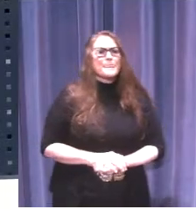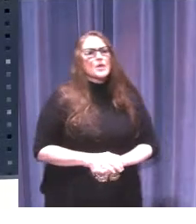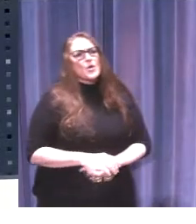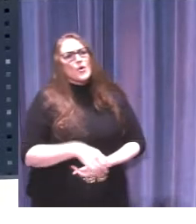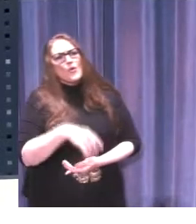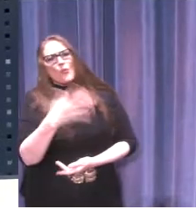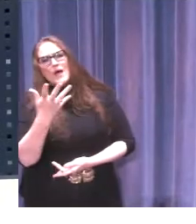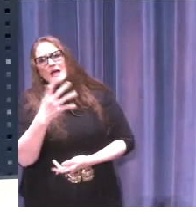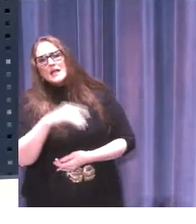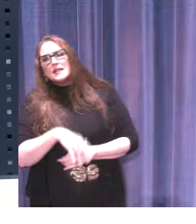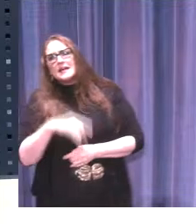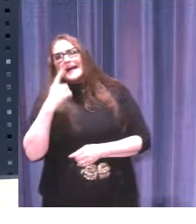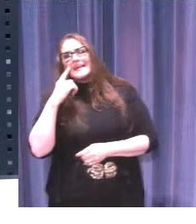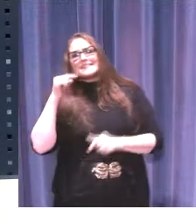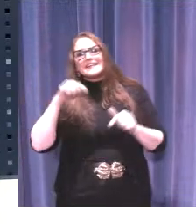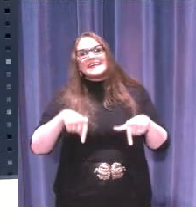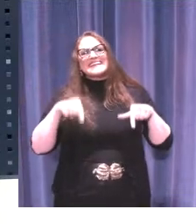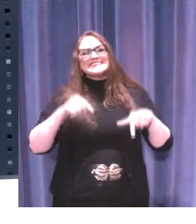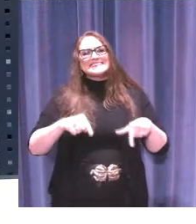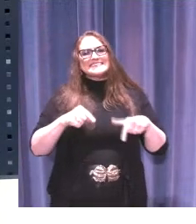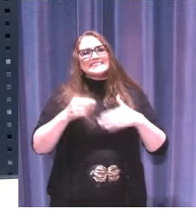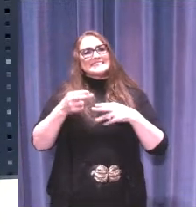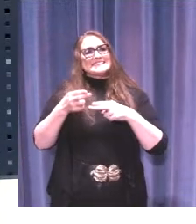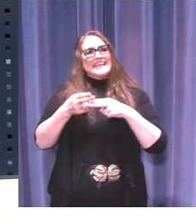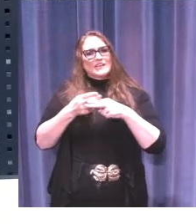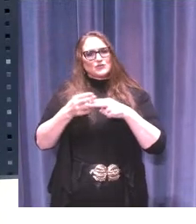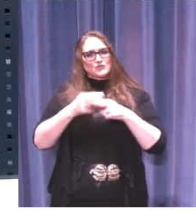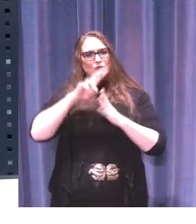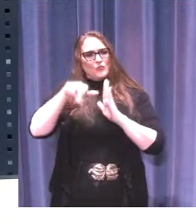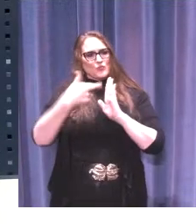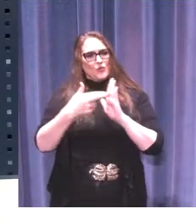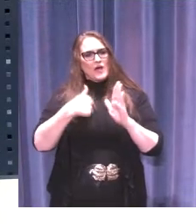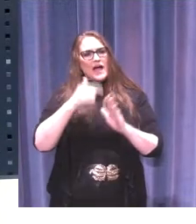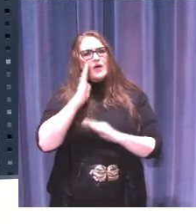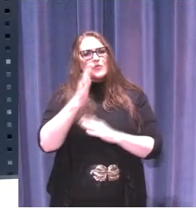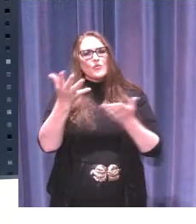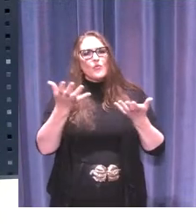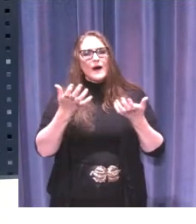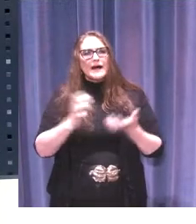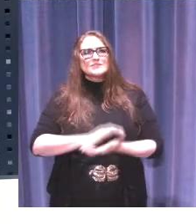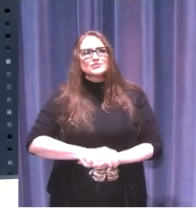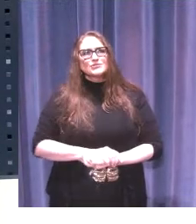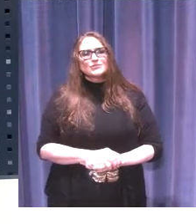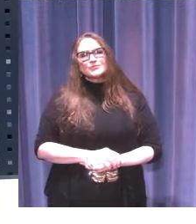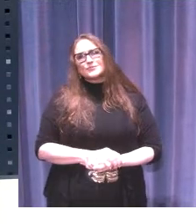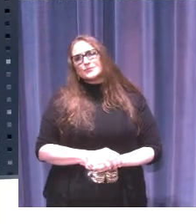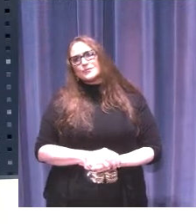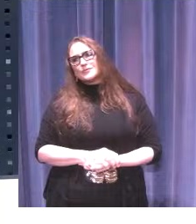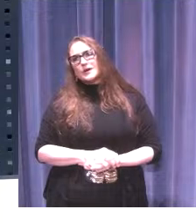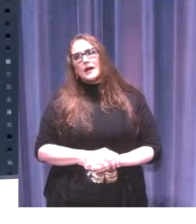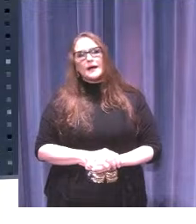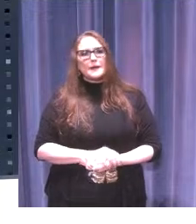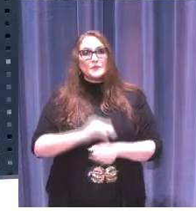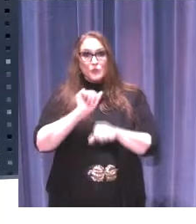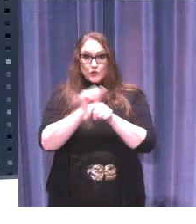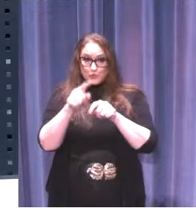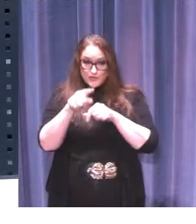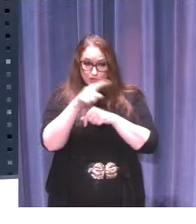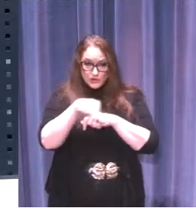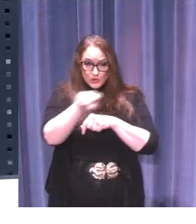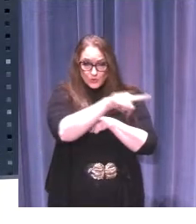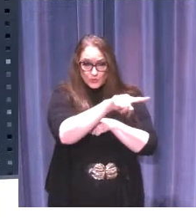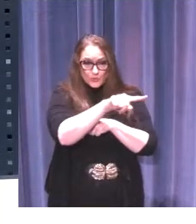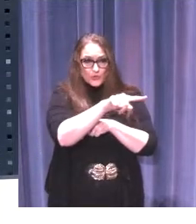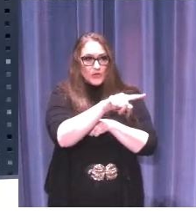Well, I think in this interim role, I would want to work with you